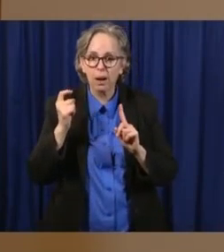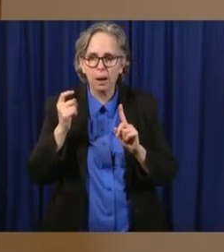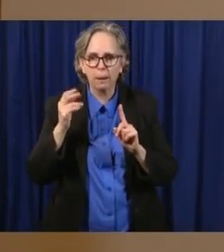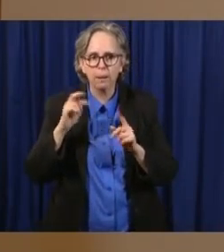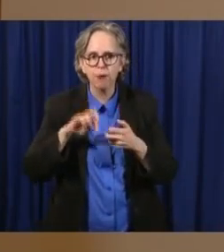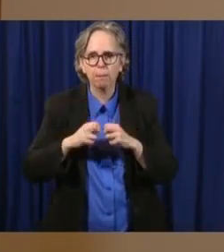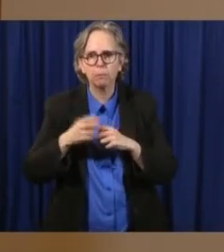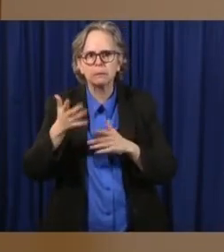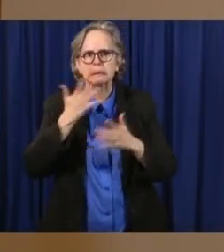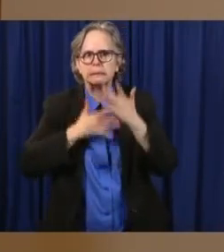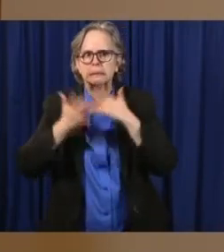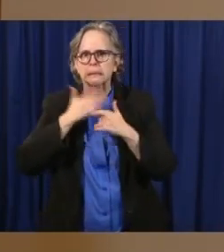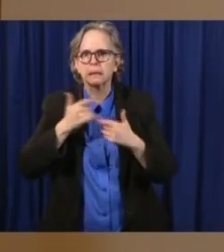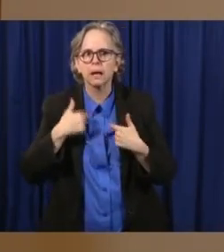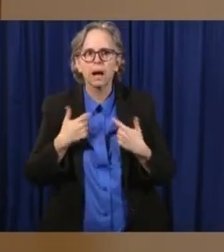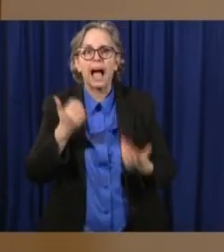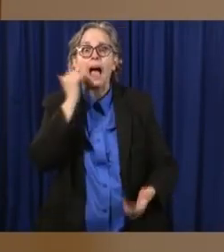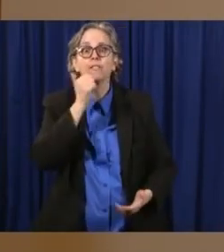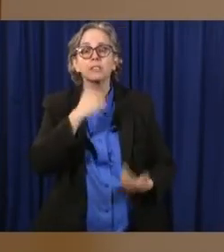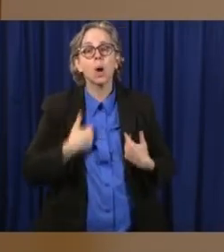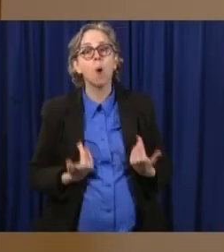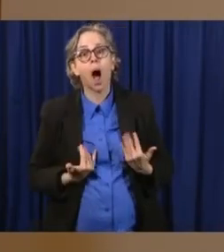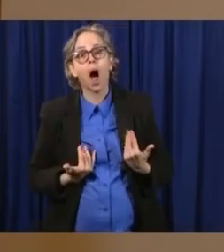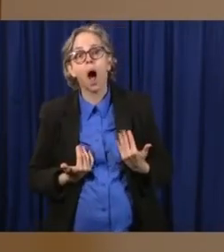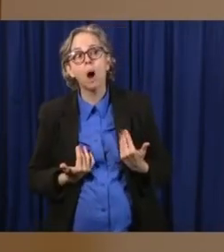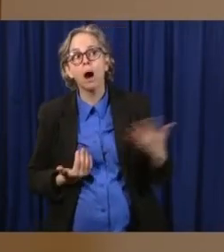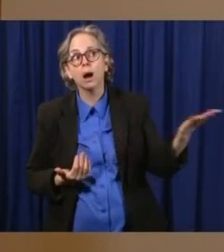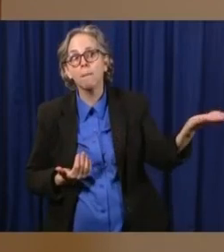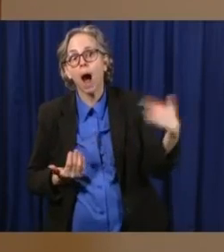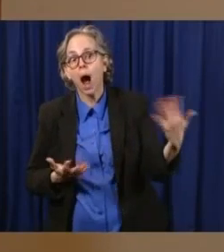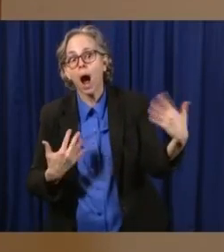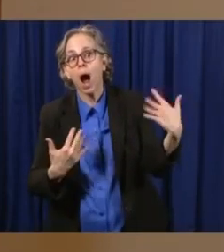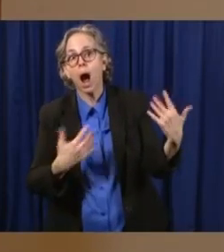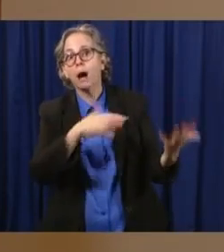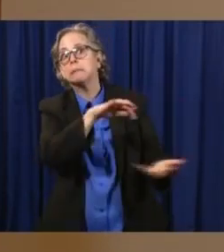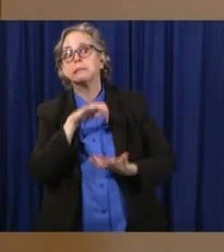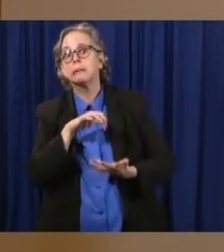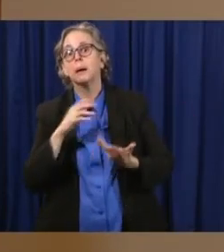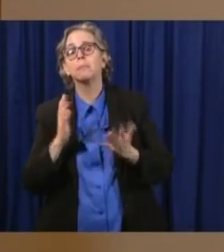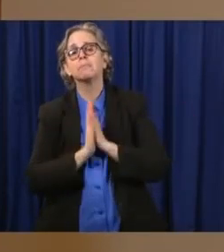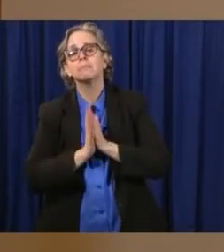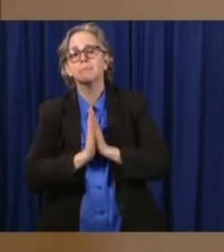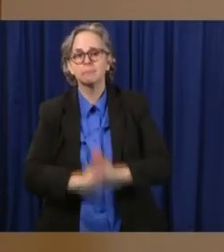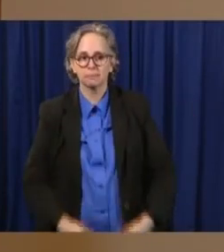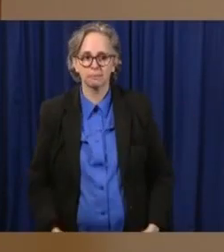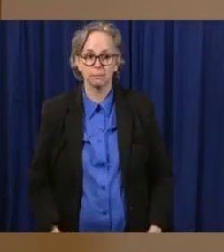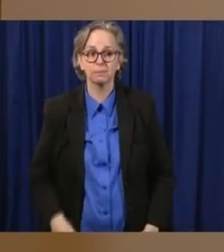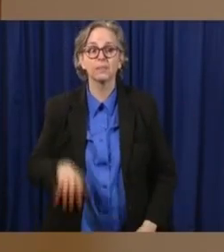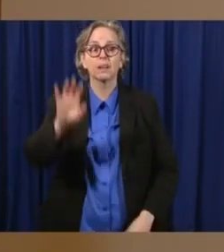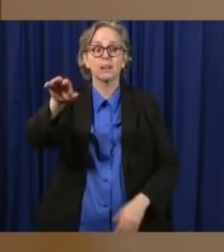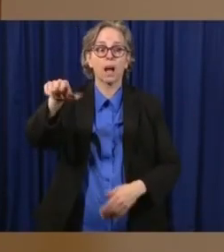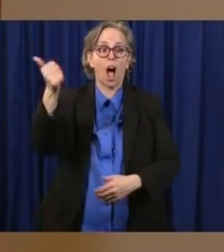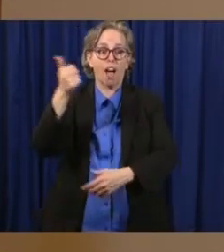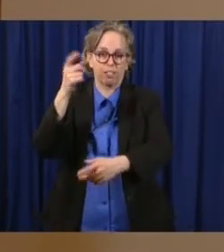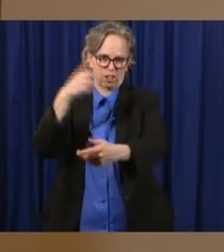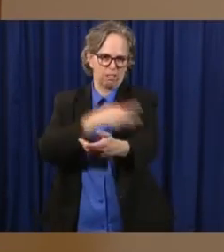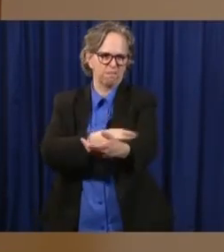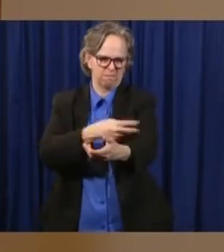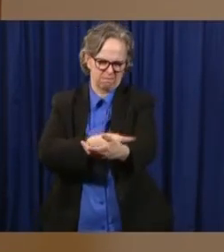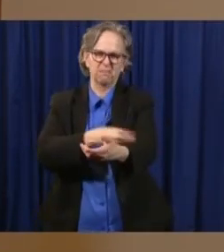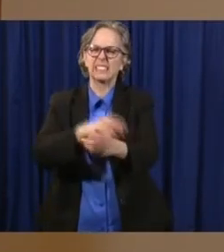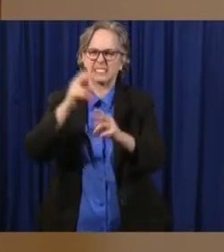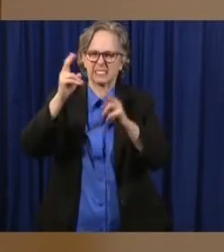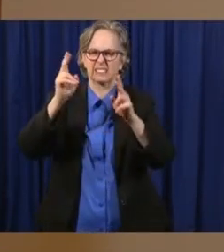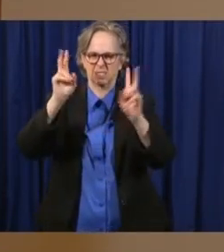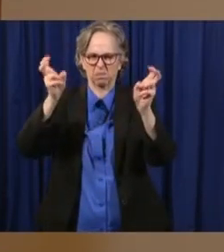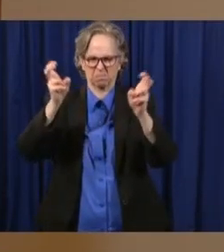wait daily to hear how we could expand that. The other kind of testing is a blood serologic testing that is